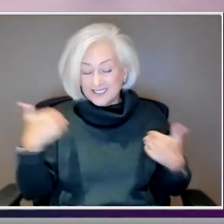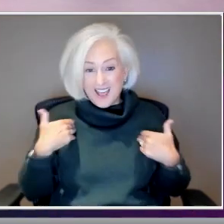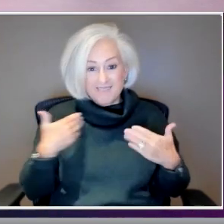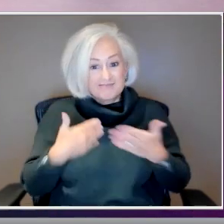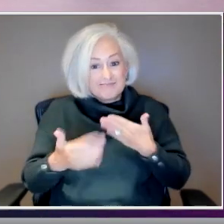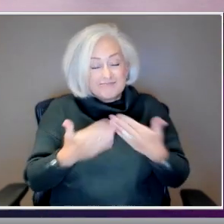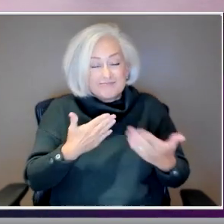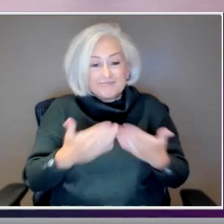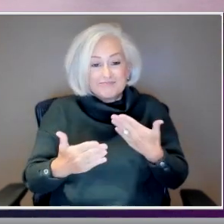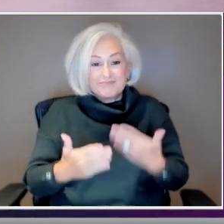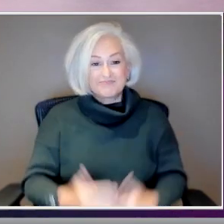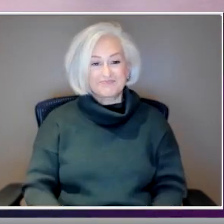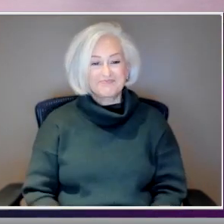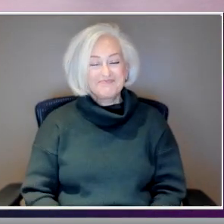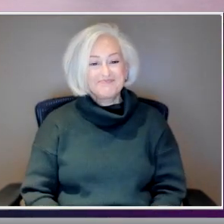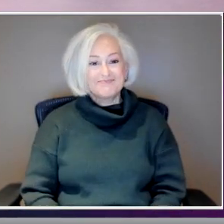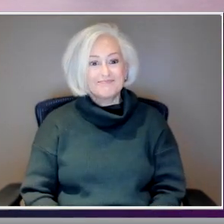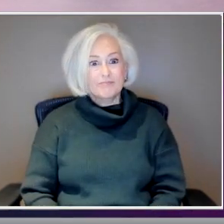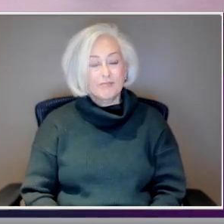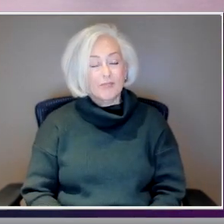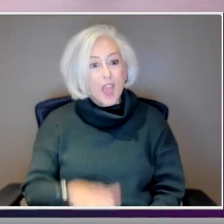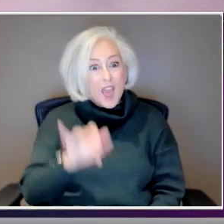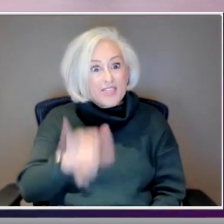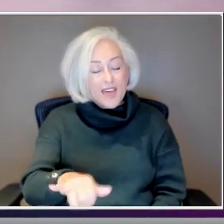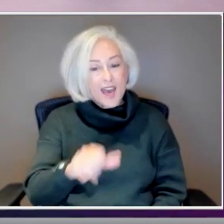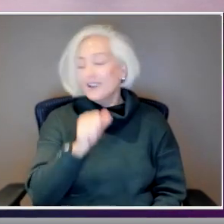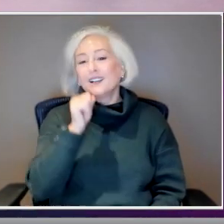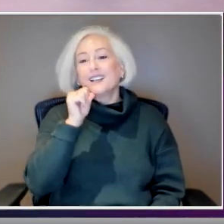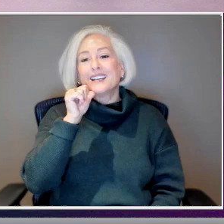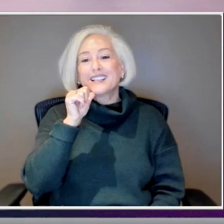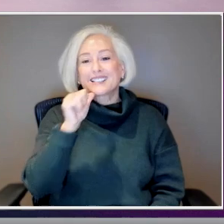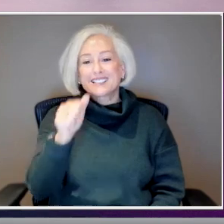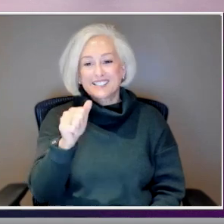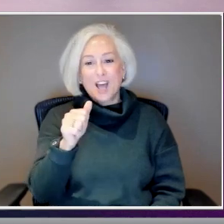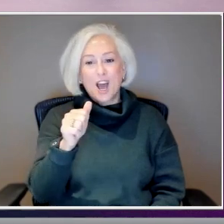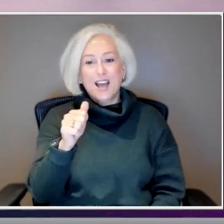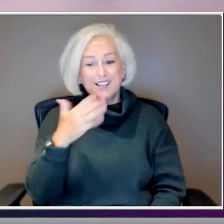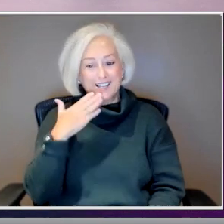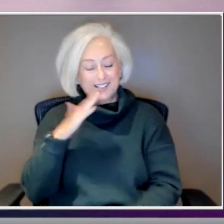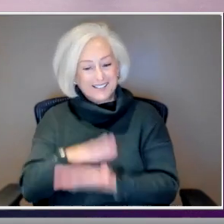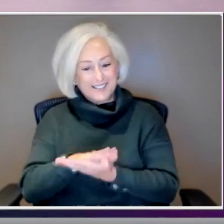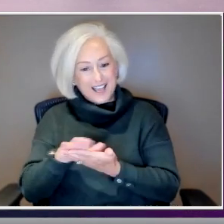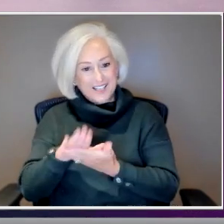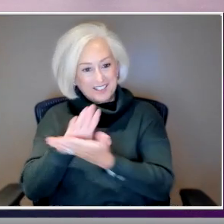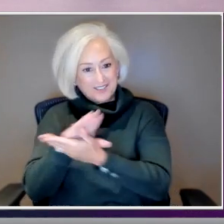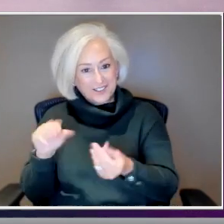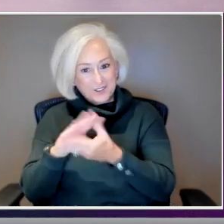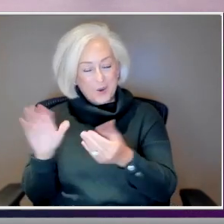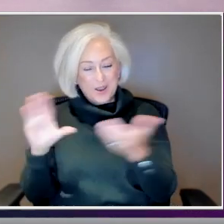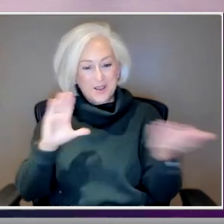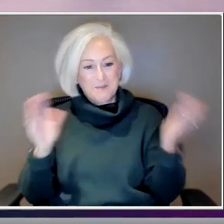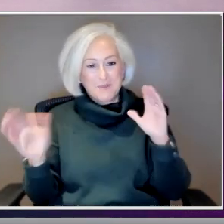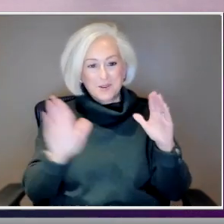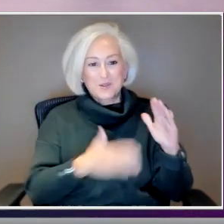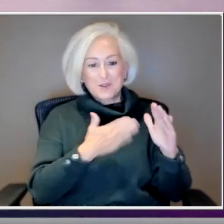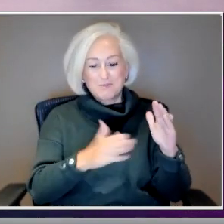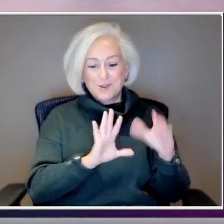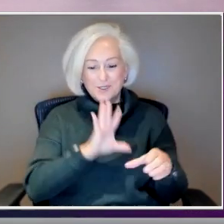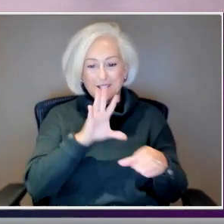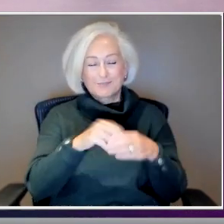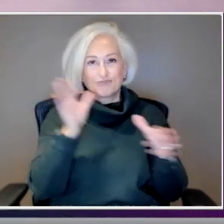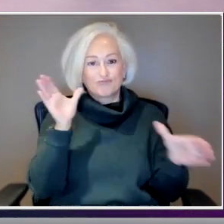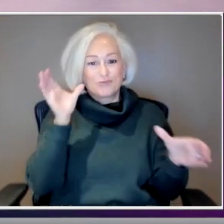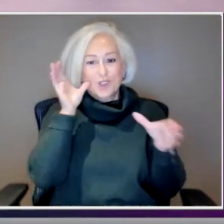Well, that definitely is not as festive as the music in that story. Joining us to talk about the impact of alcohol on your heart